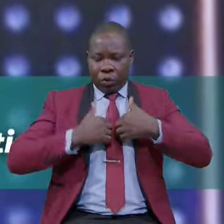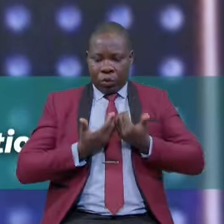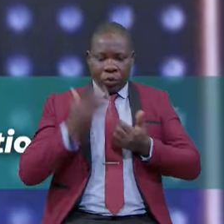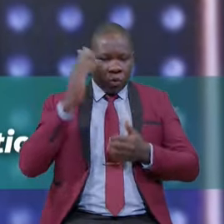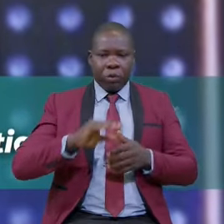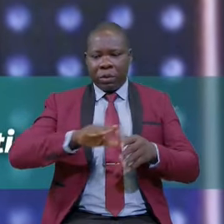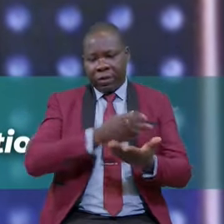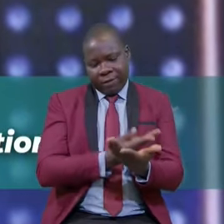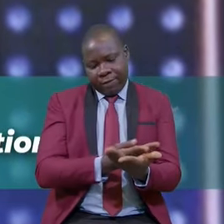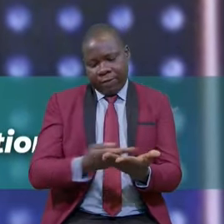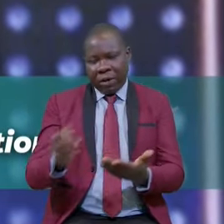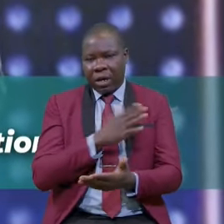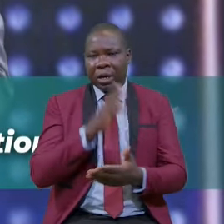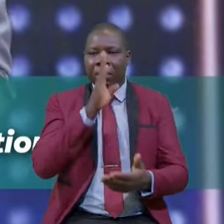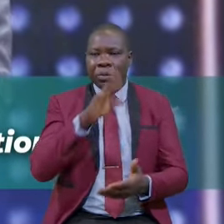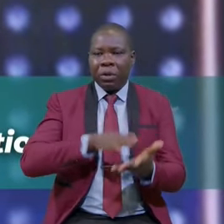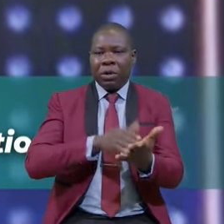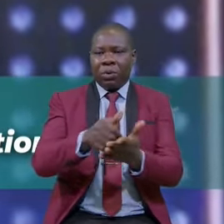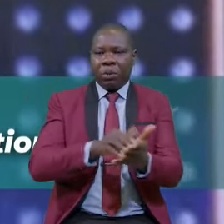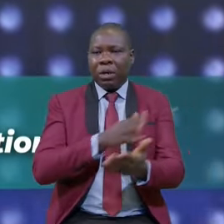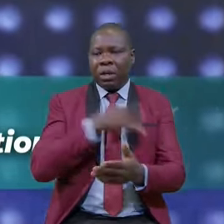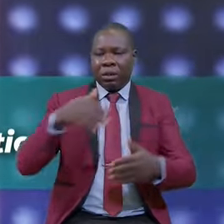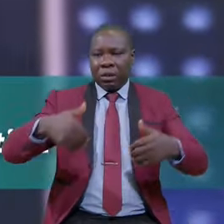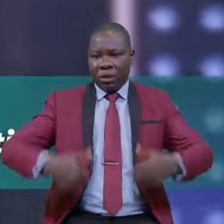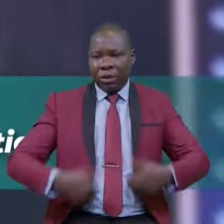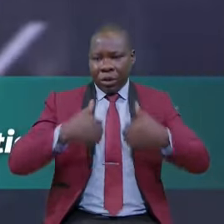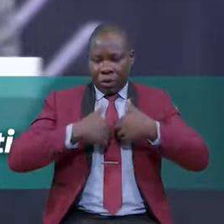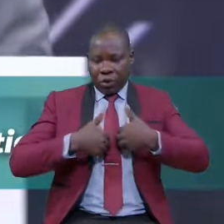jeunes hommes chancellent.